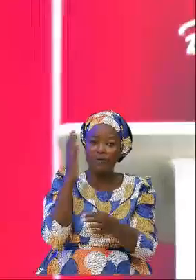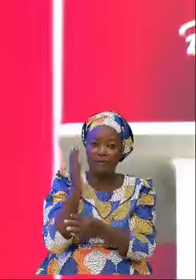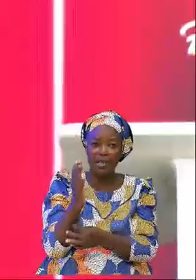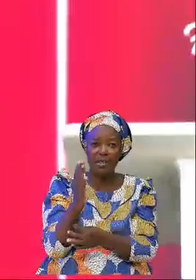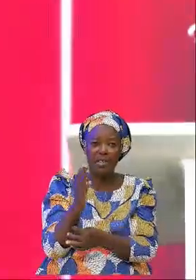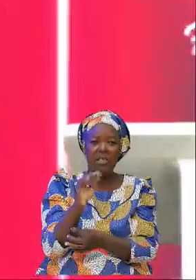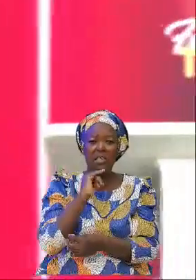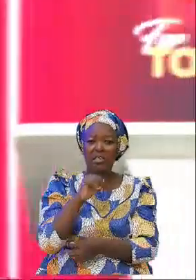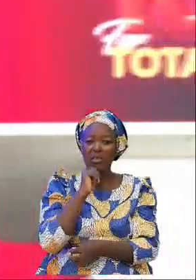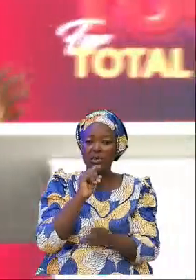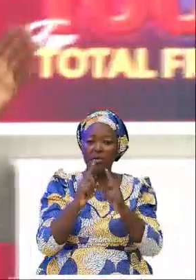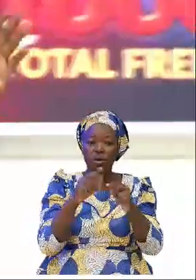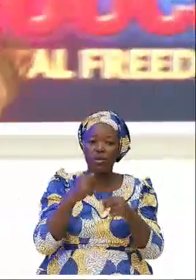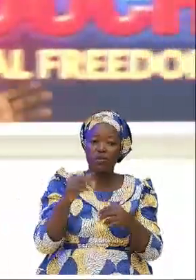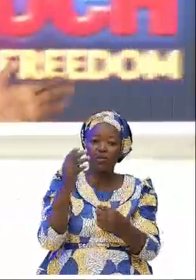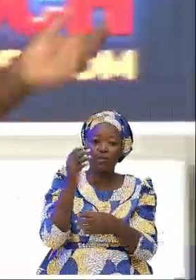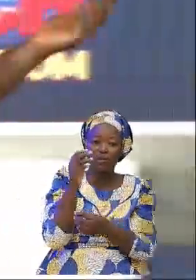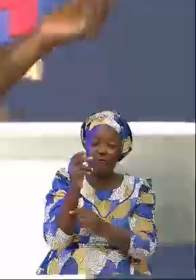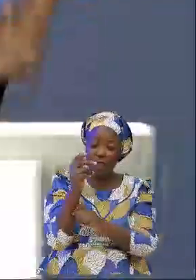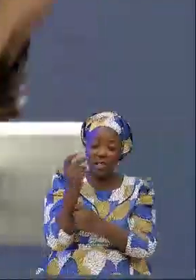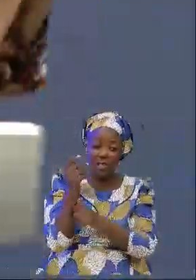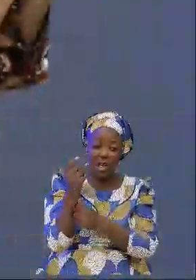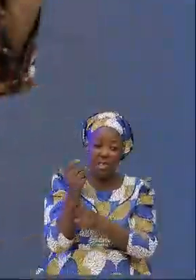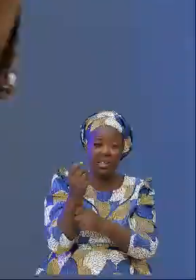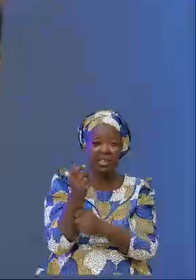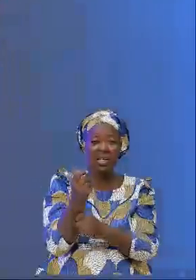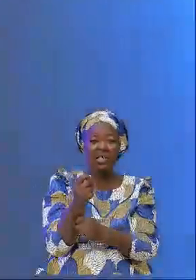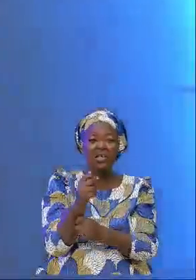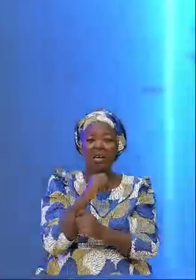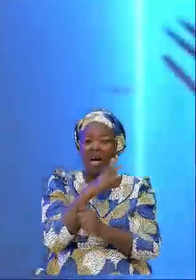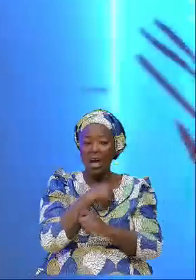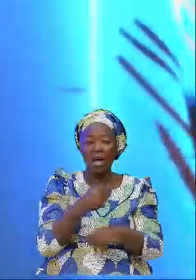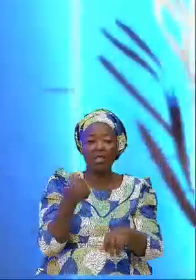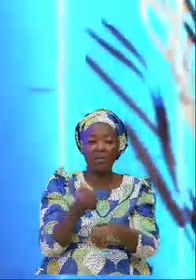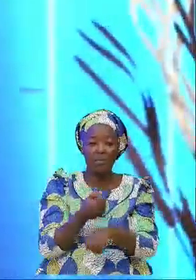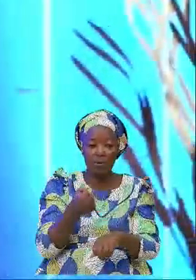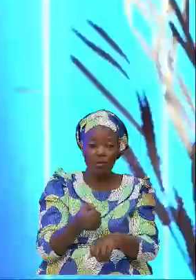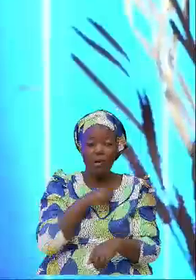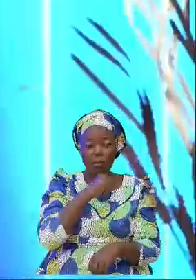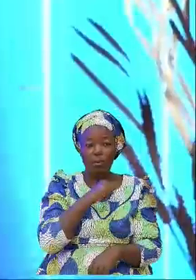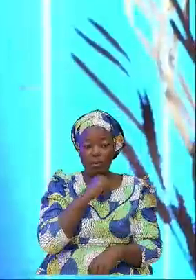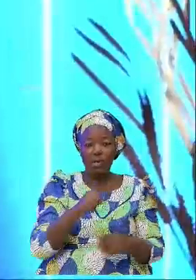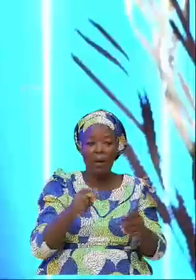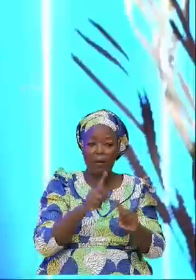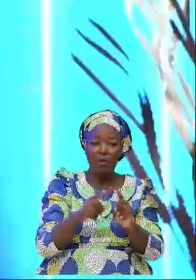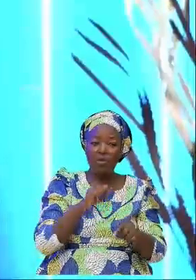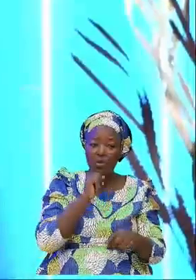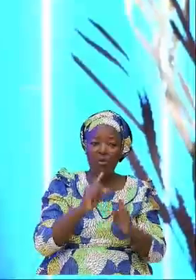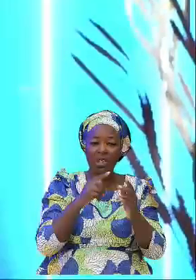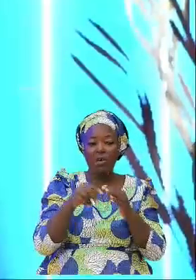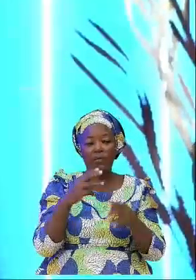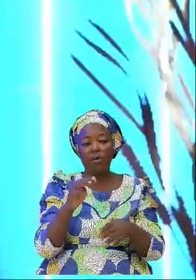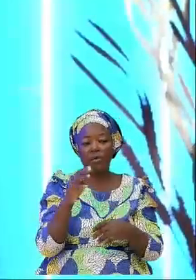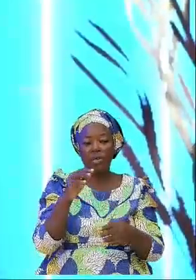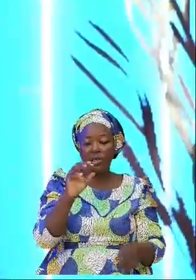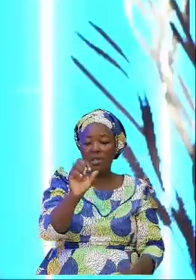clear. The works of the flesh. It's not talking of flesh and bone. It's not talking